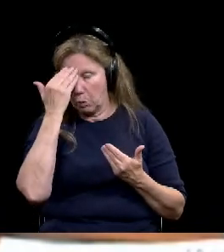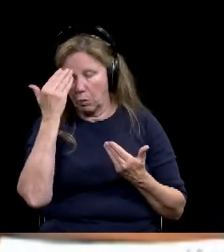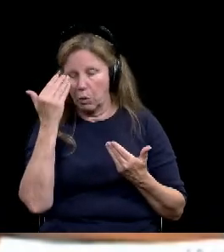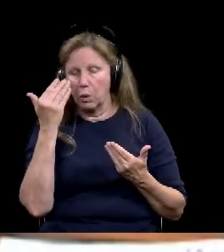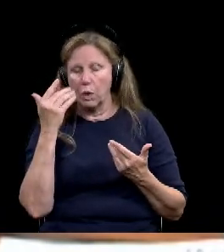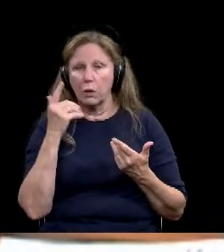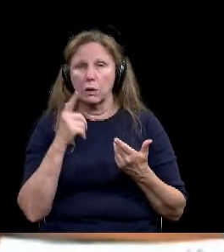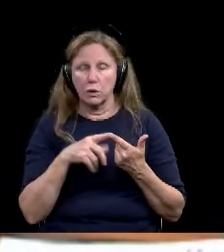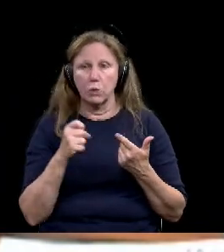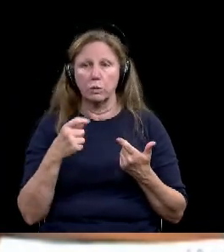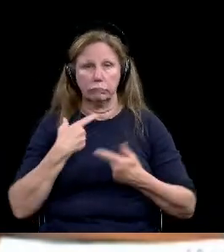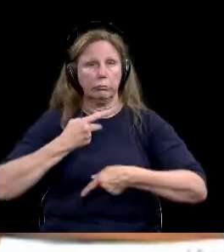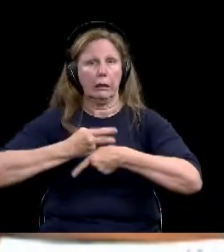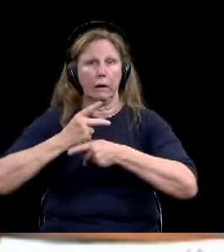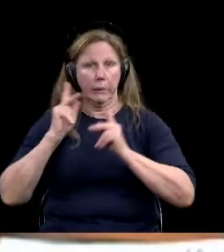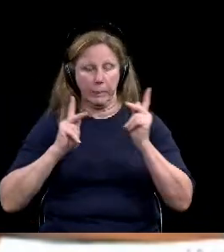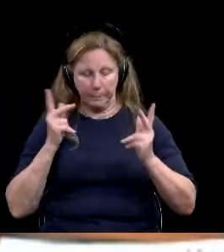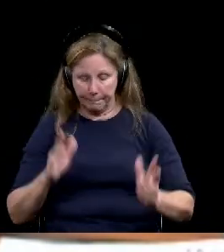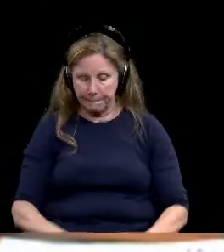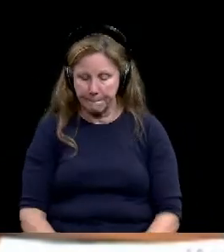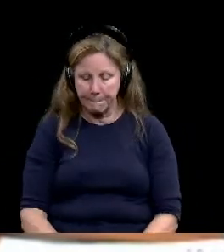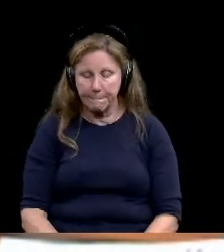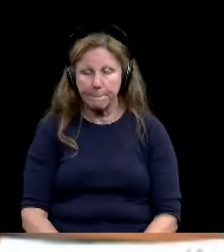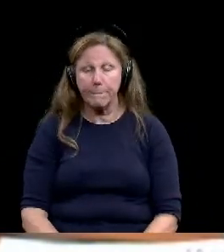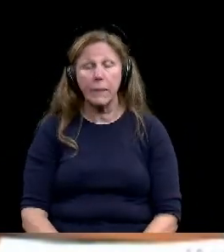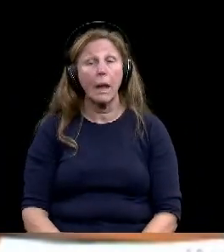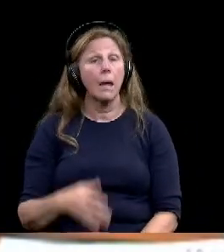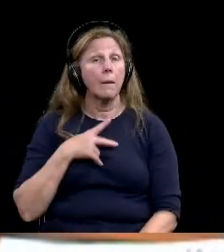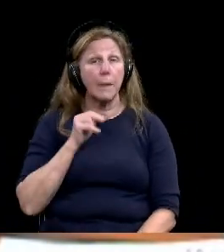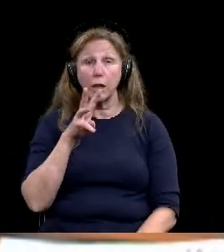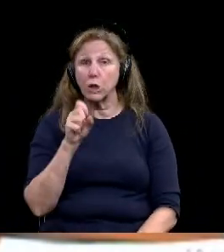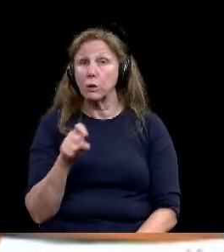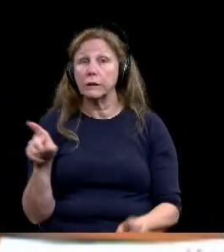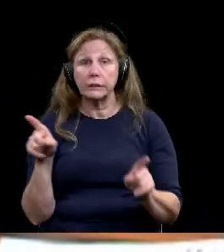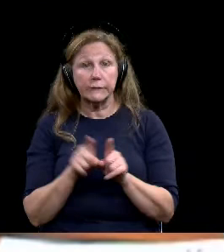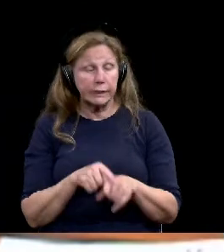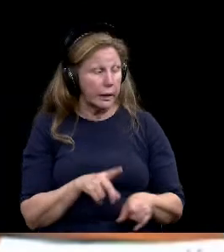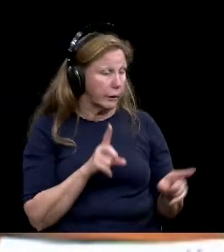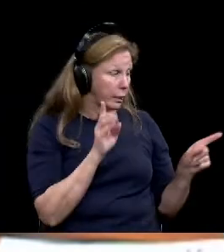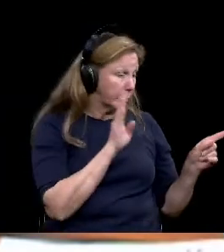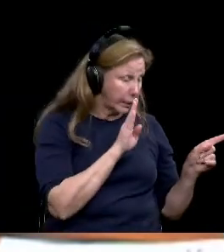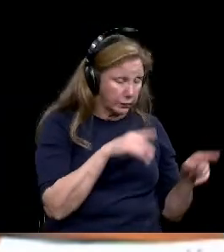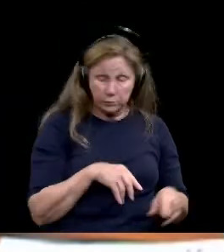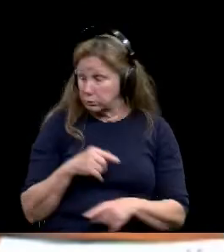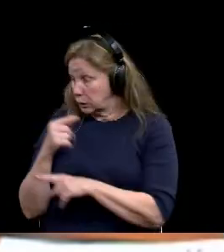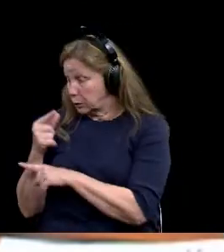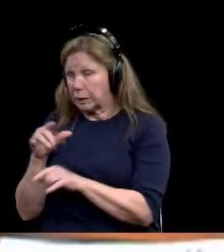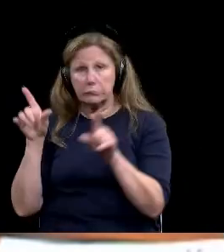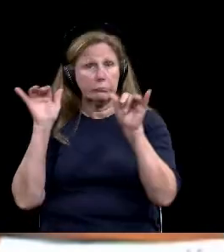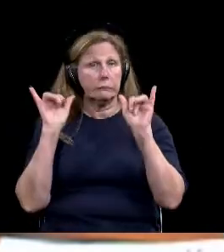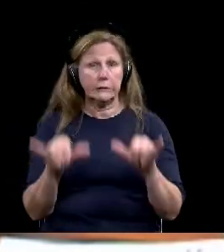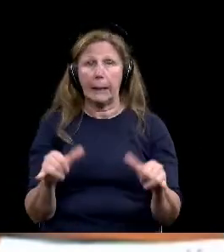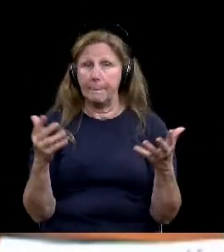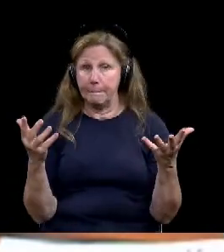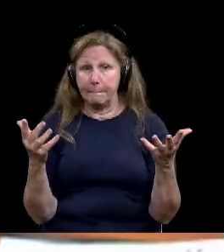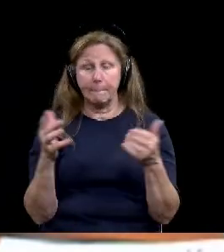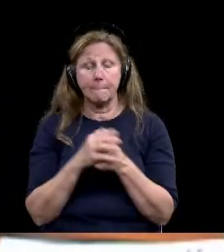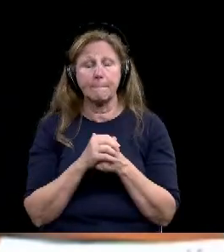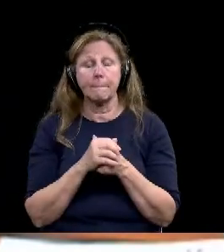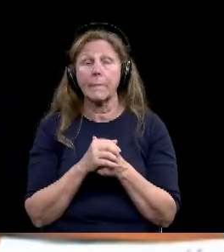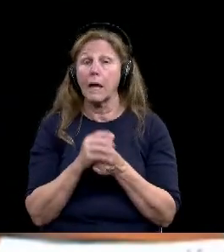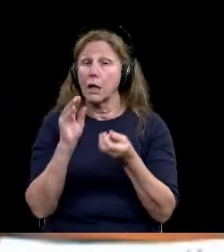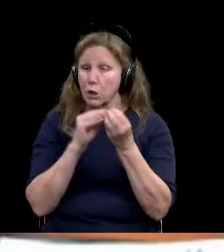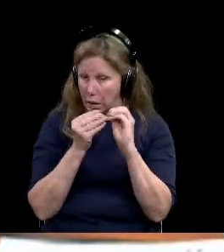shared. Numbers have been low. Morale has been good. Team has been in positive spirits.